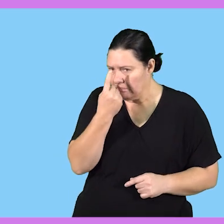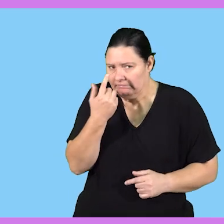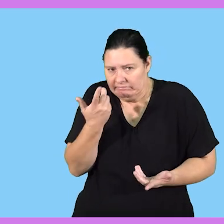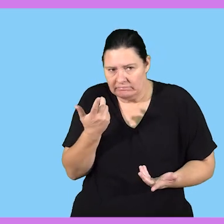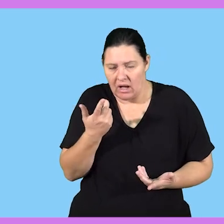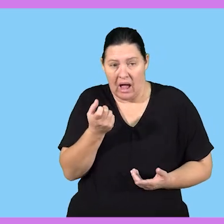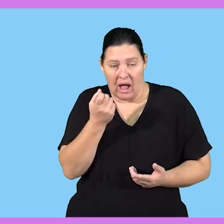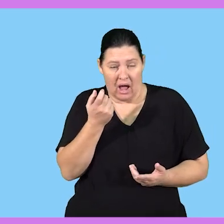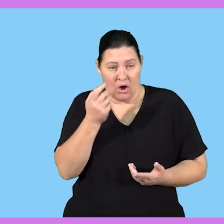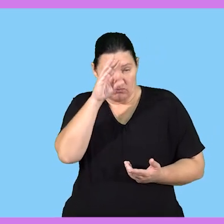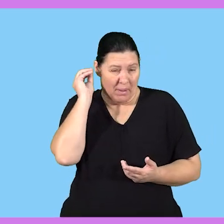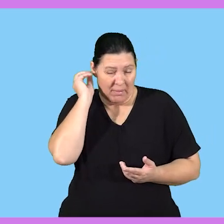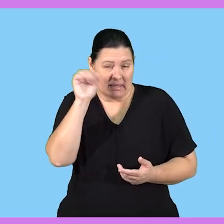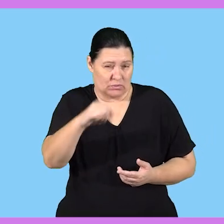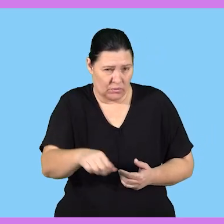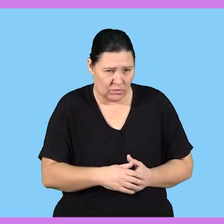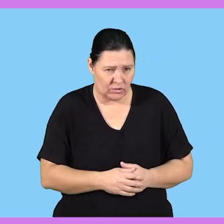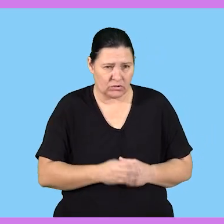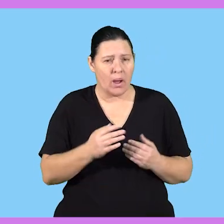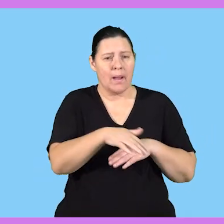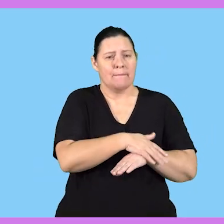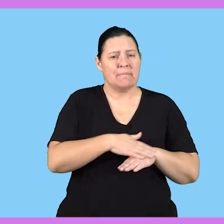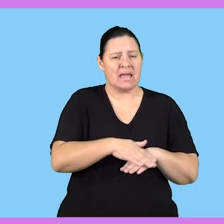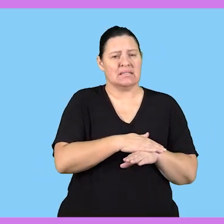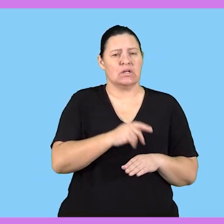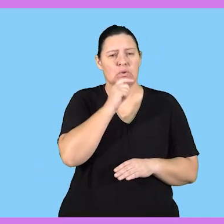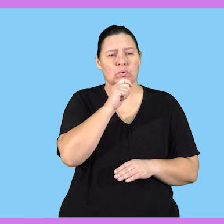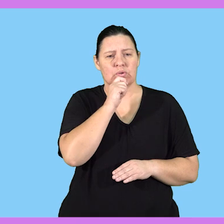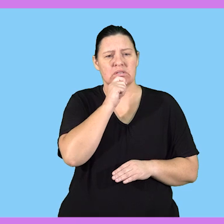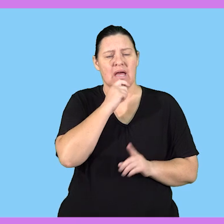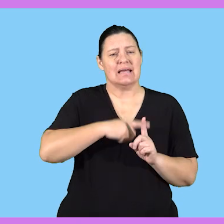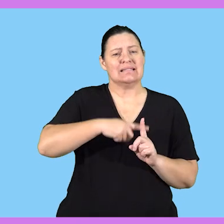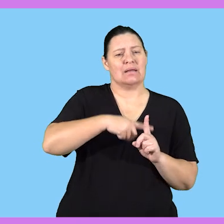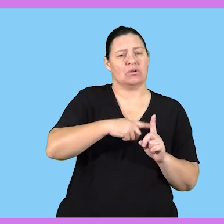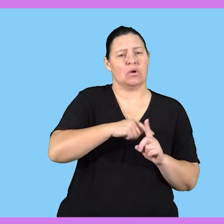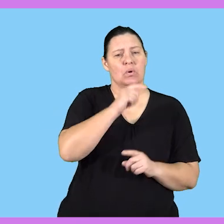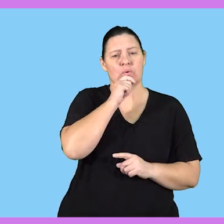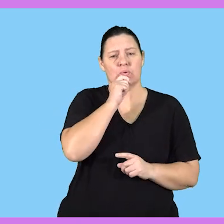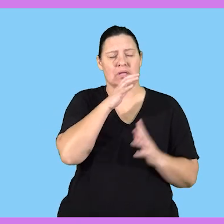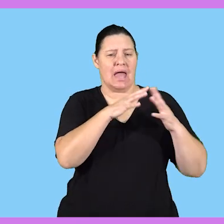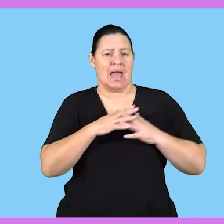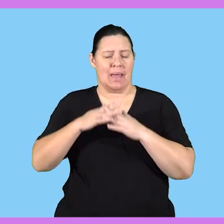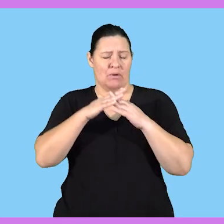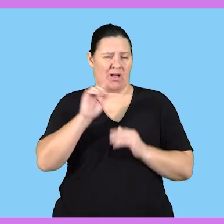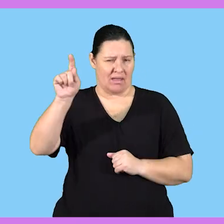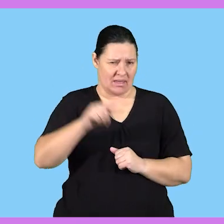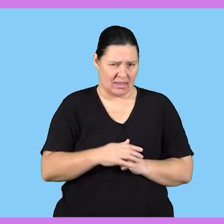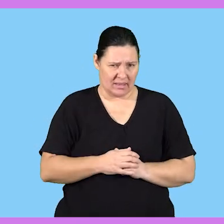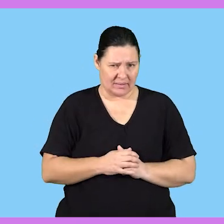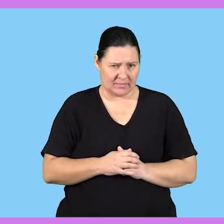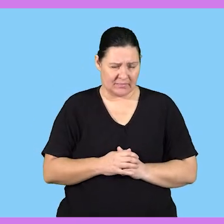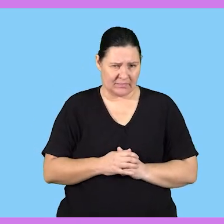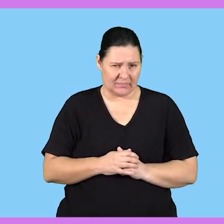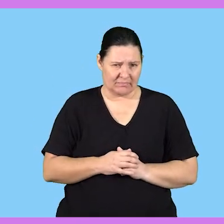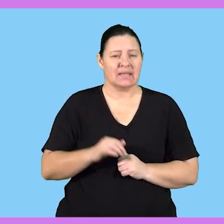first question here, I ask, the basic unit of temperature used in South America, or in the United States of America for that matter, is